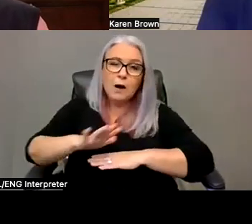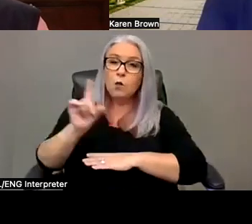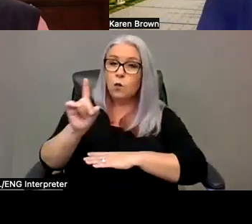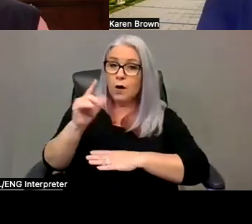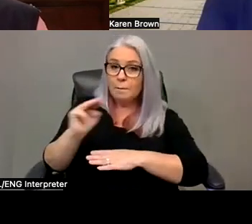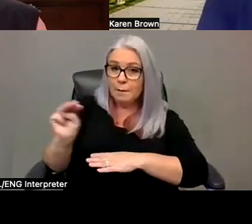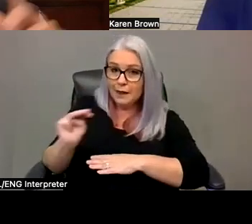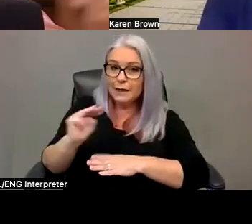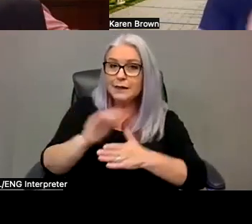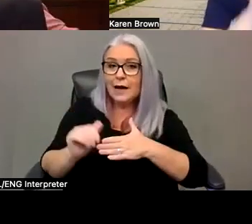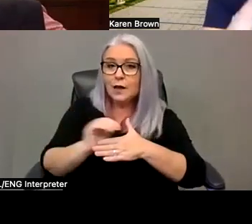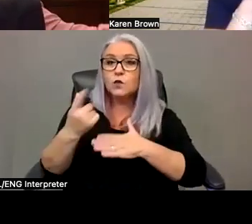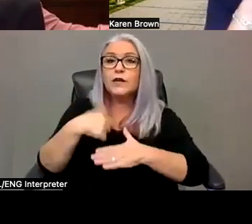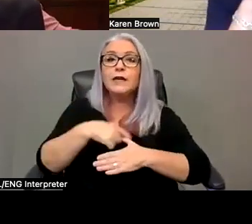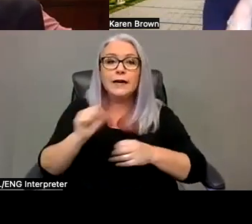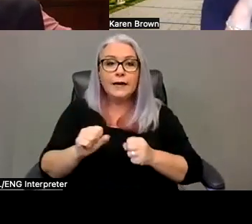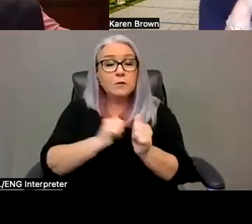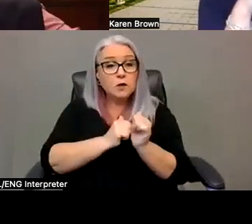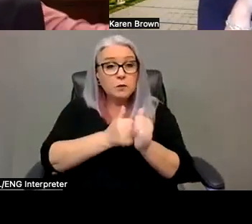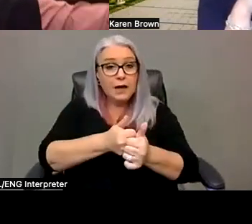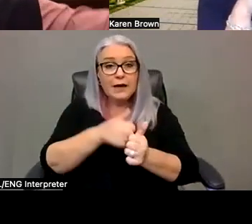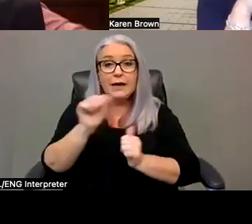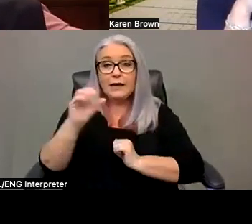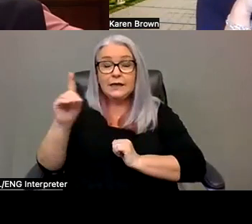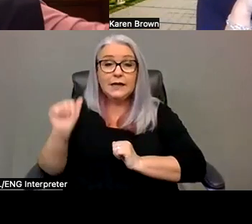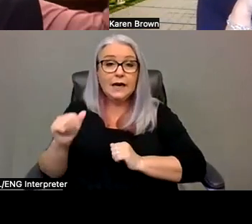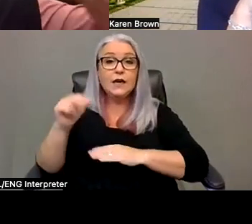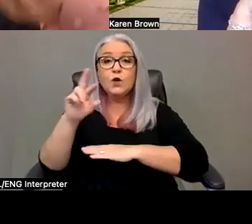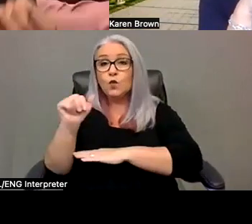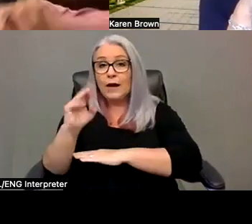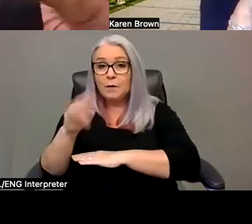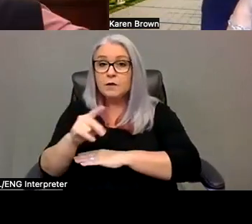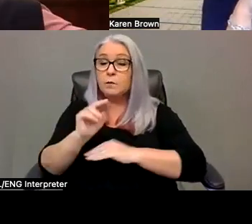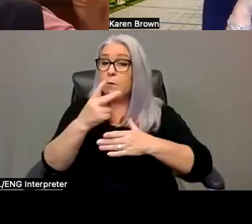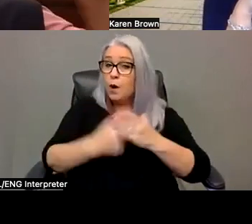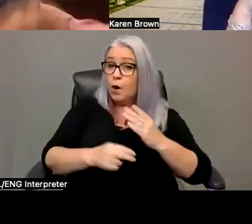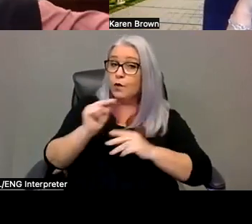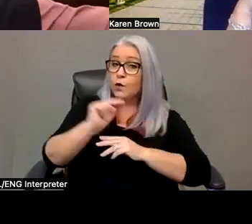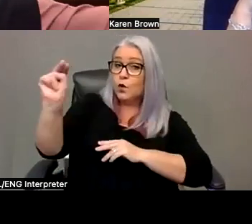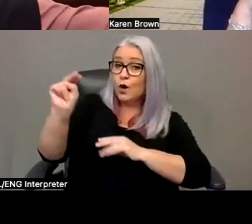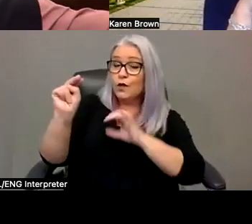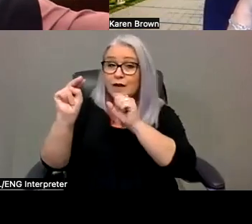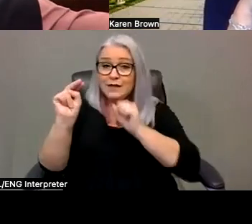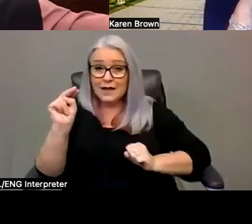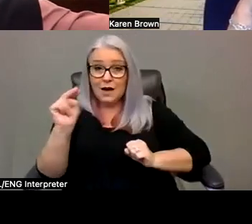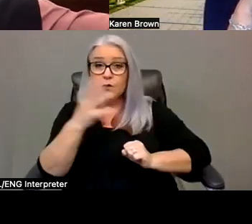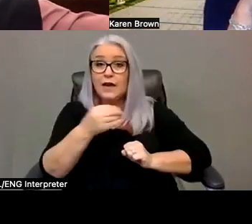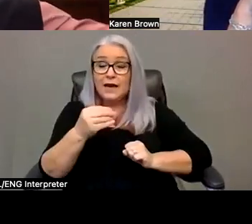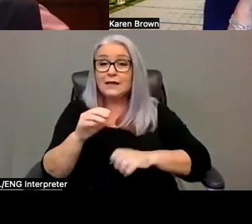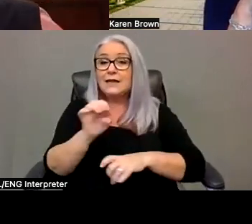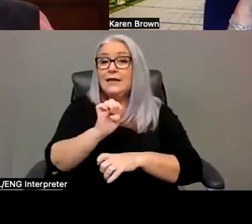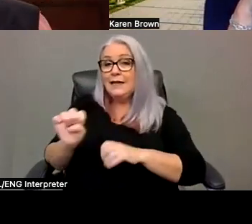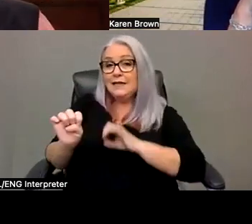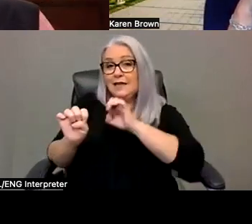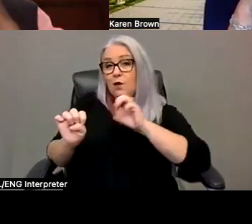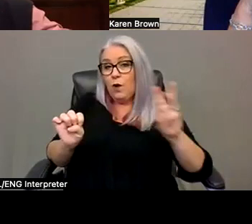could put ADA compliant ramps going north and south on both sides while the tunnel goes east and west underneath the railroad tracks.